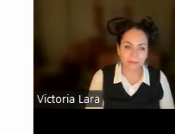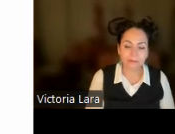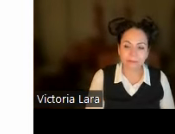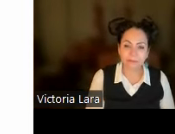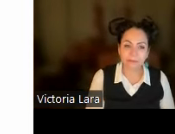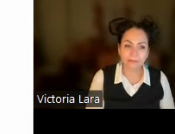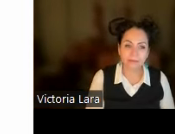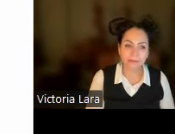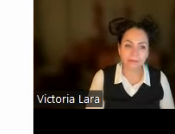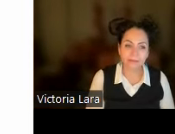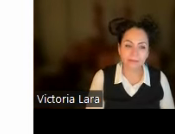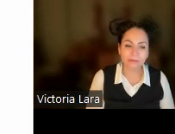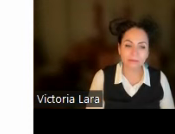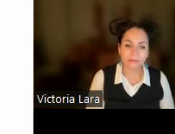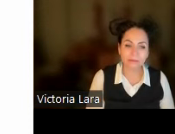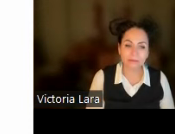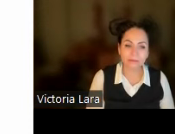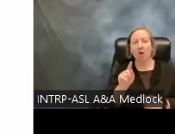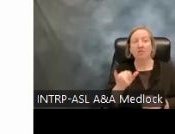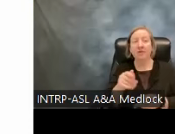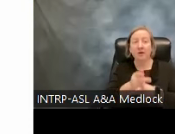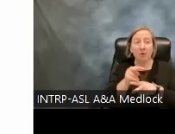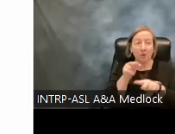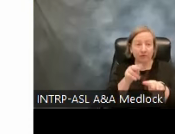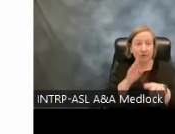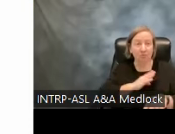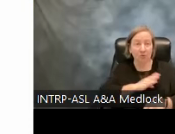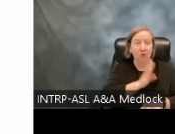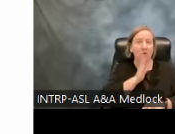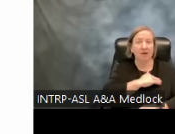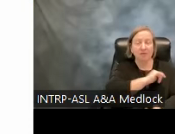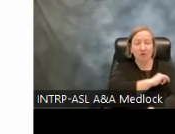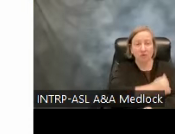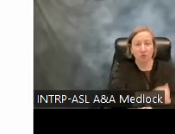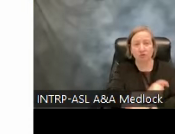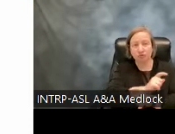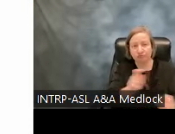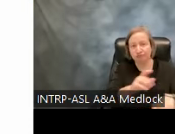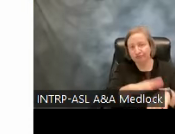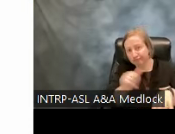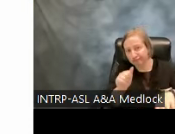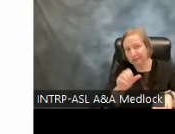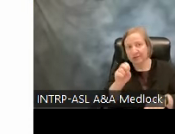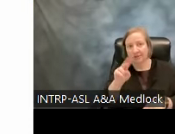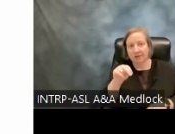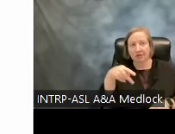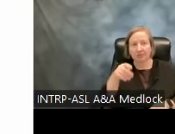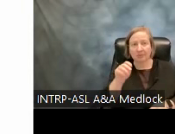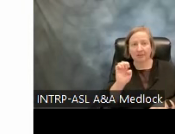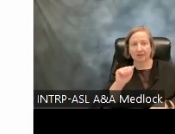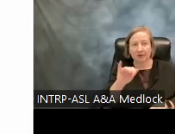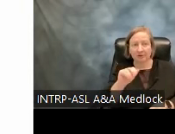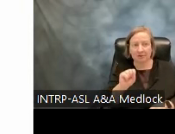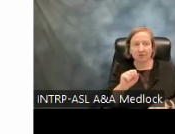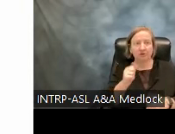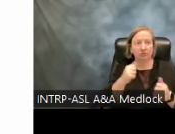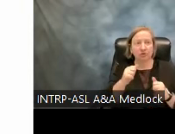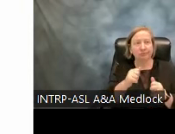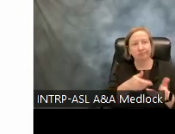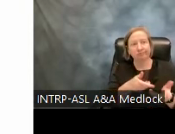B1, the Oversight Board shall have the authority to issue subpoenas for the purpose of compelling witness testimony